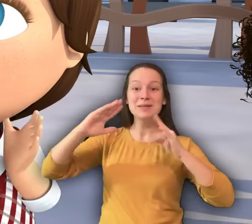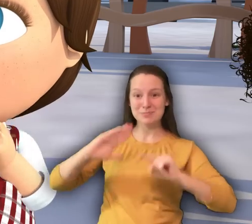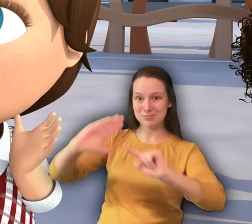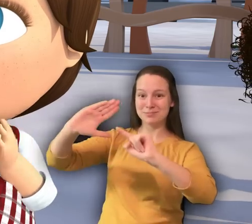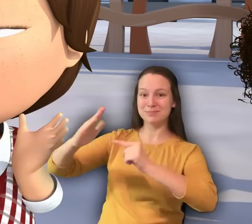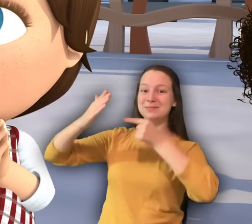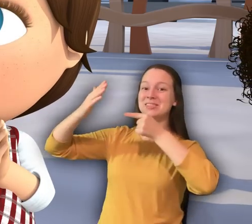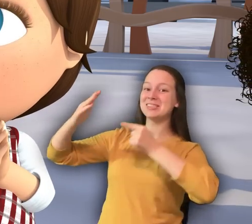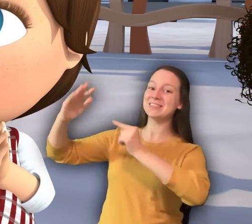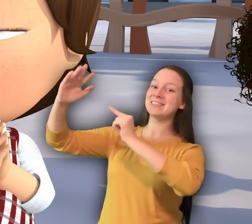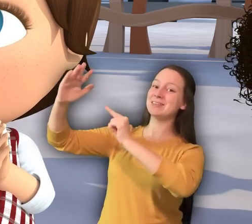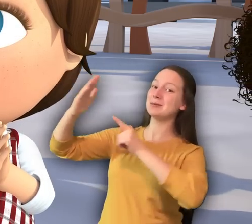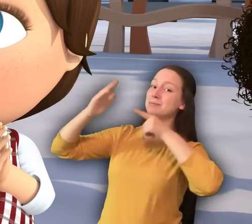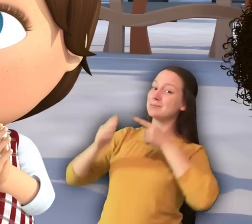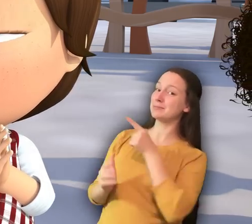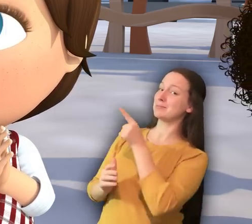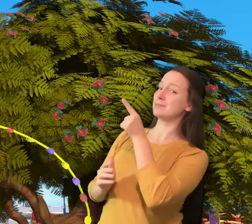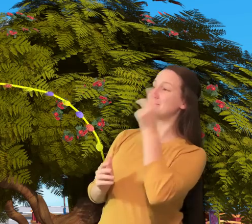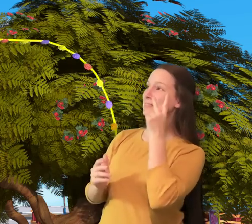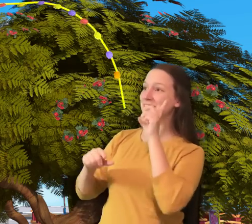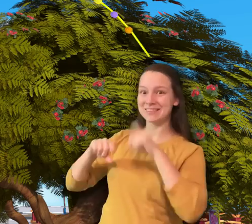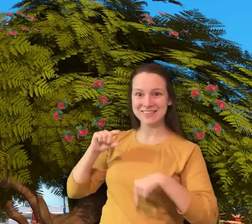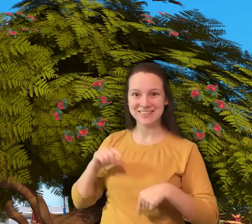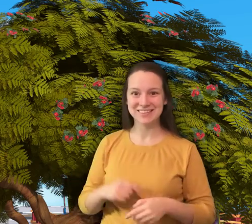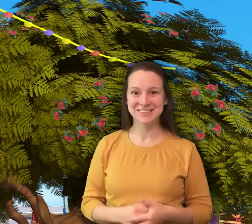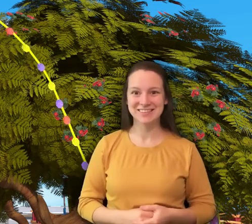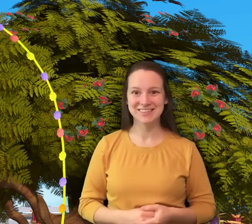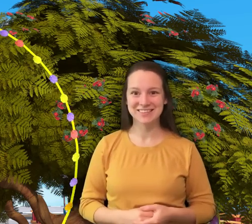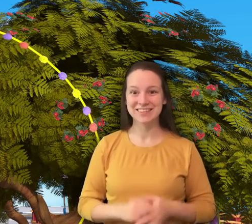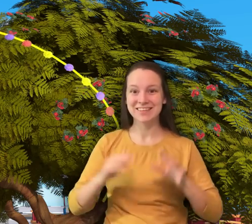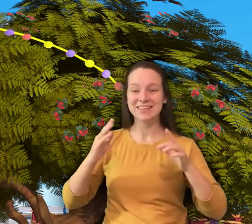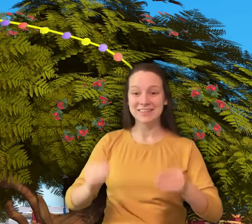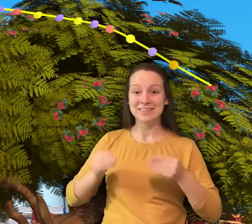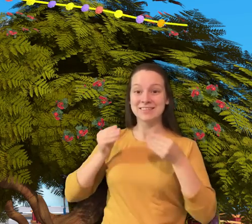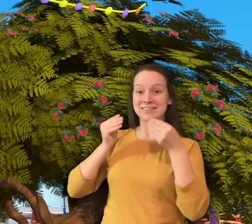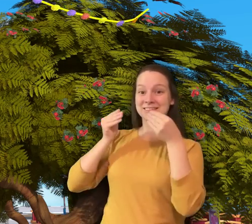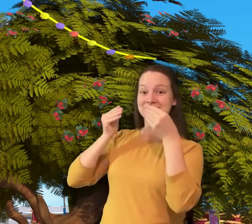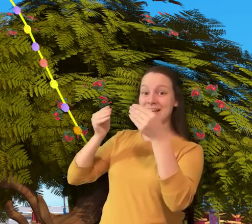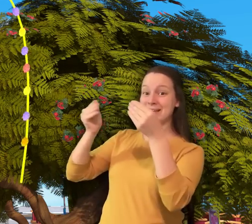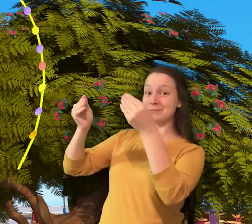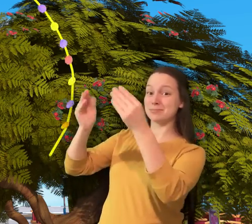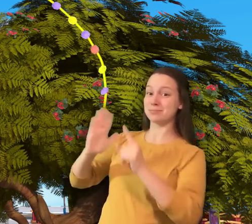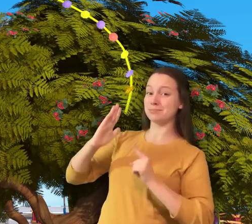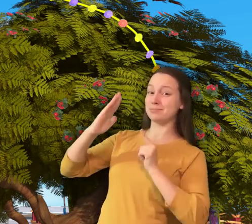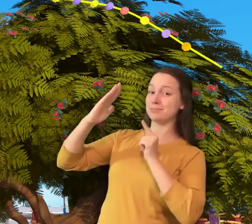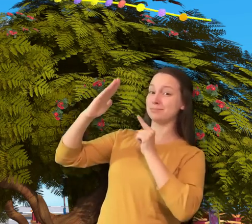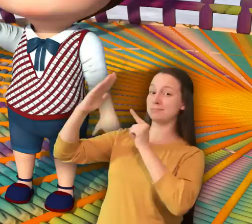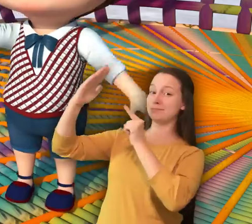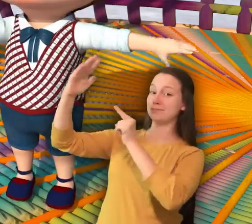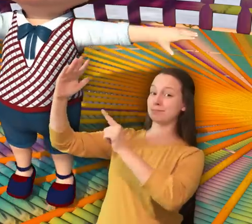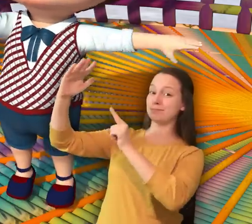up at night here we go with the kite sort of side you raise your kite up high